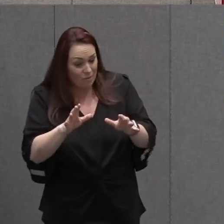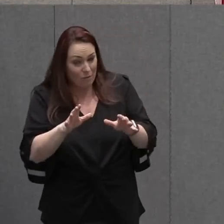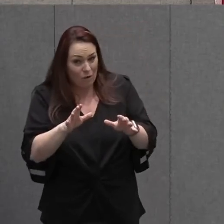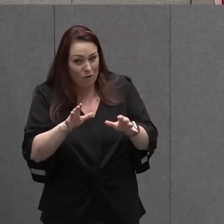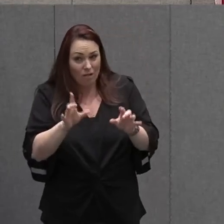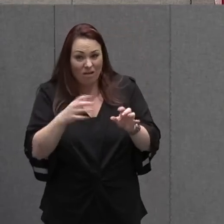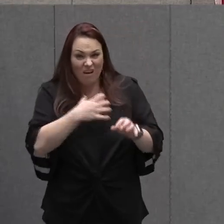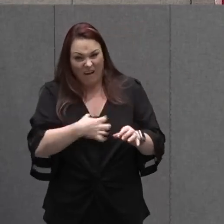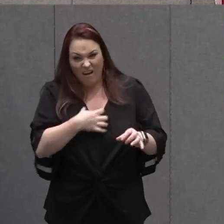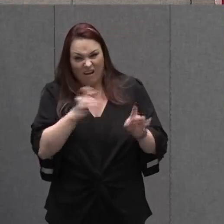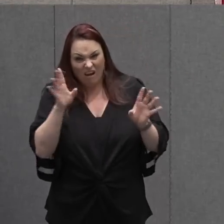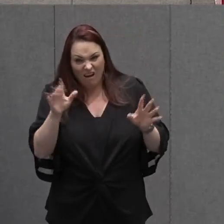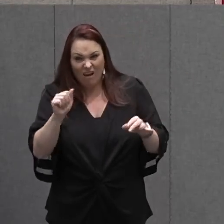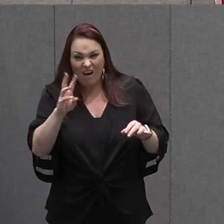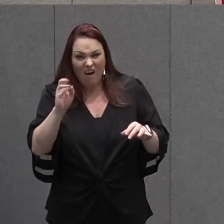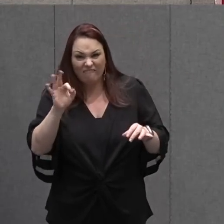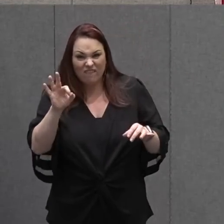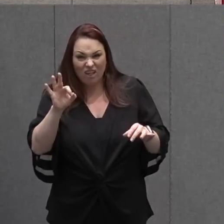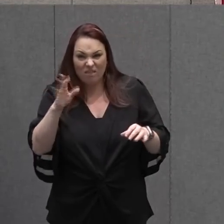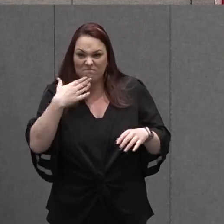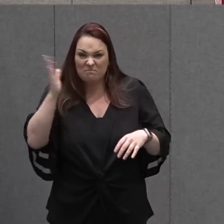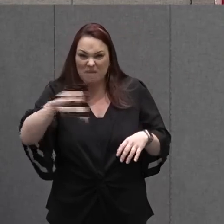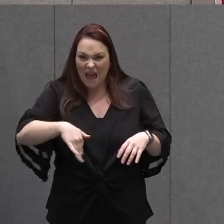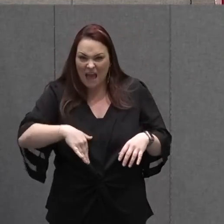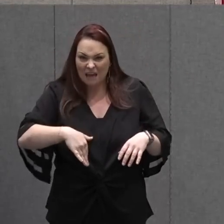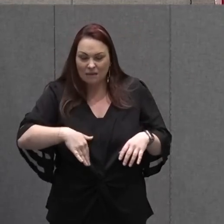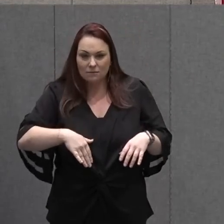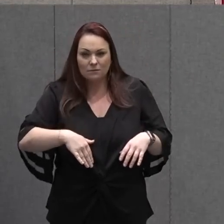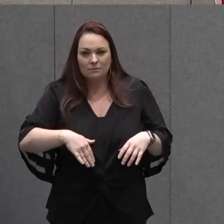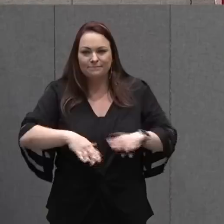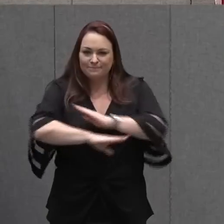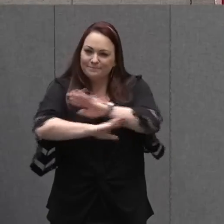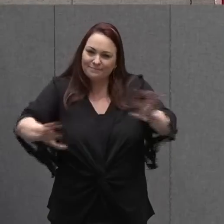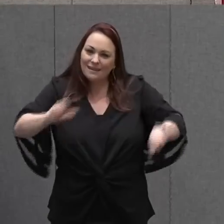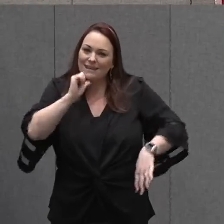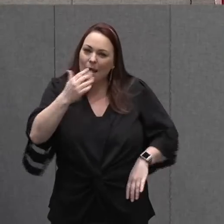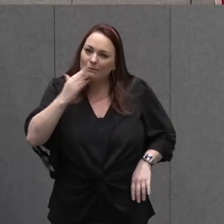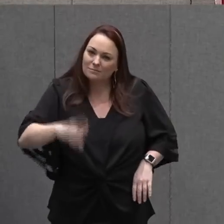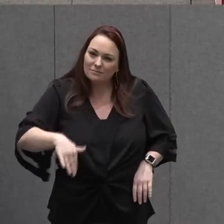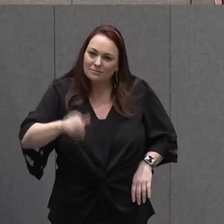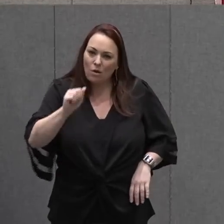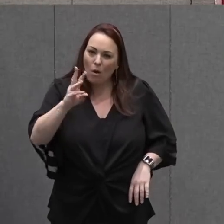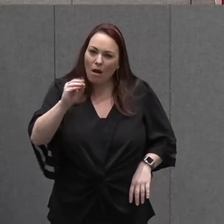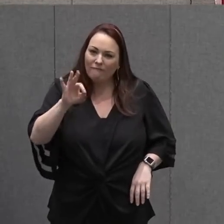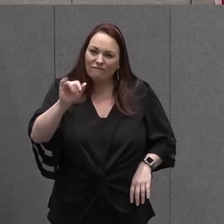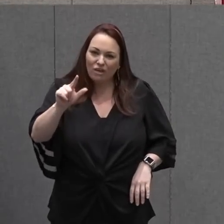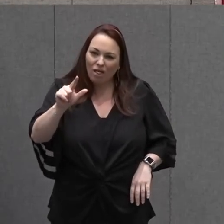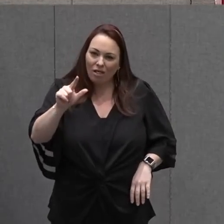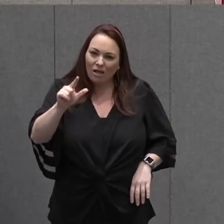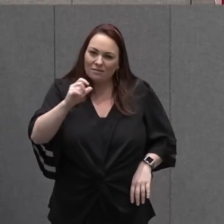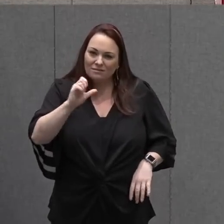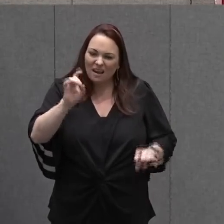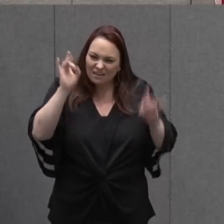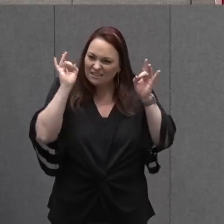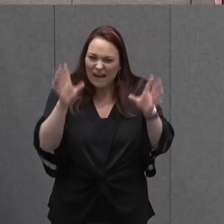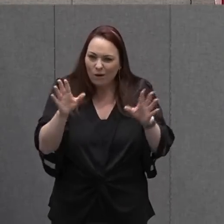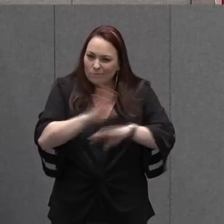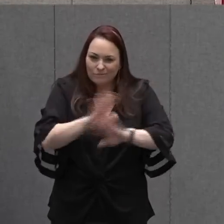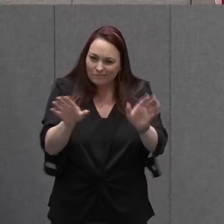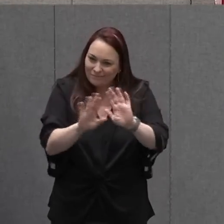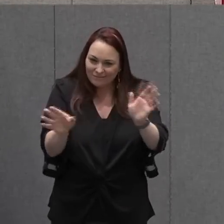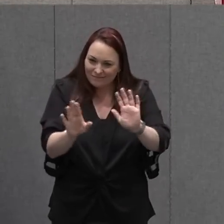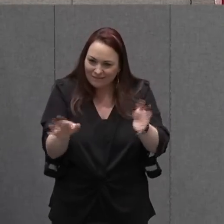Or poetry being... No. Oh. It is not awful. But those are synonyms. They are. Okay. And poetry. How about if I